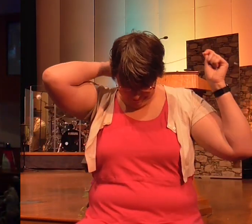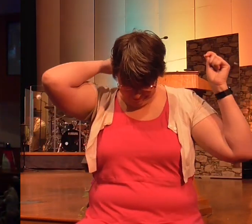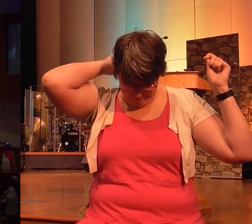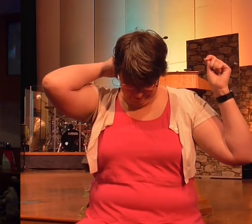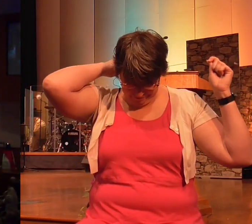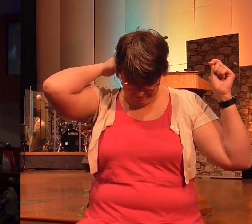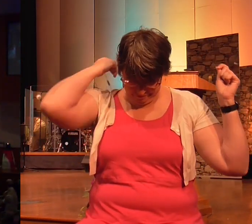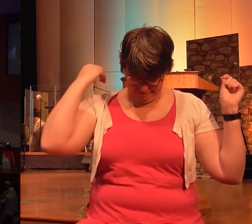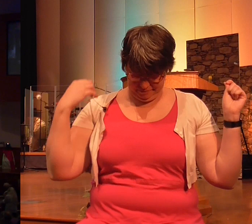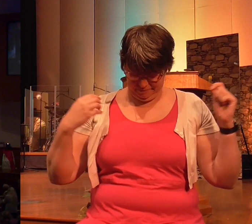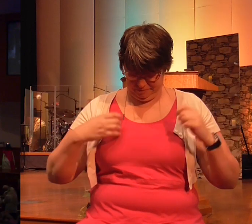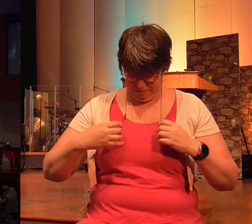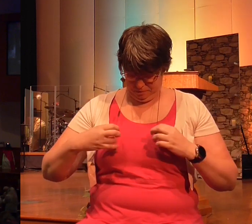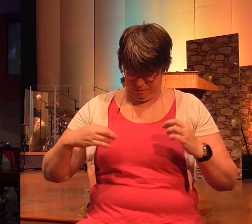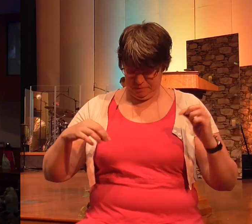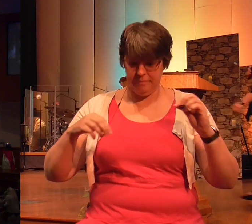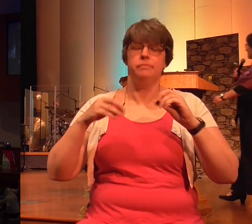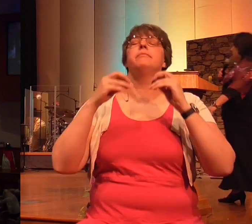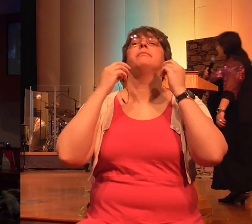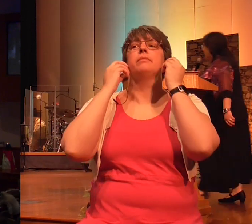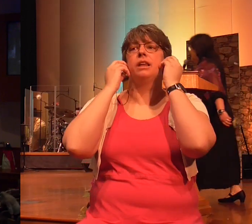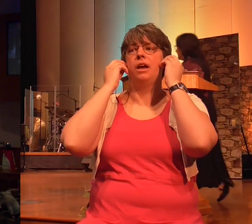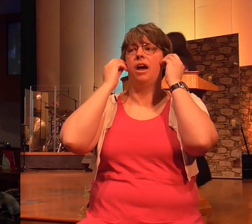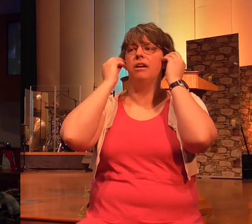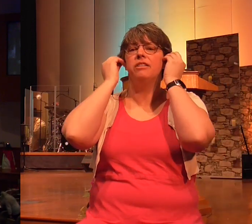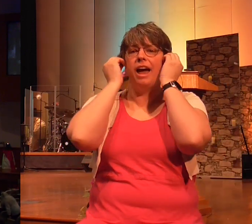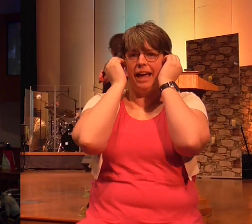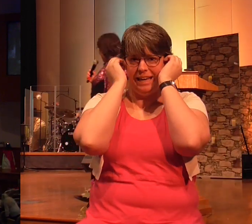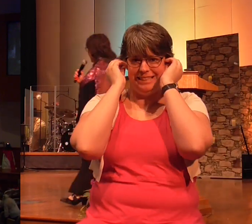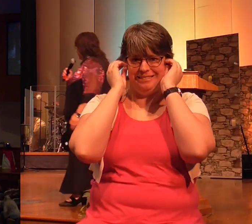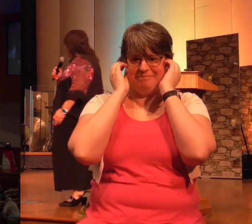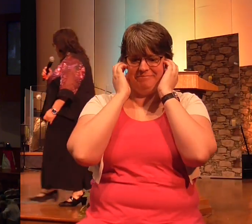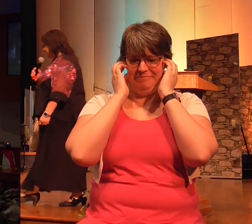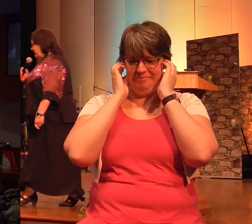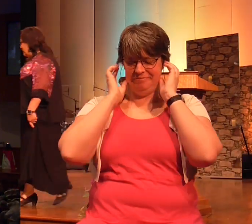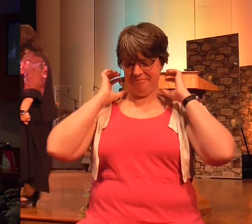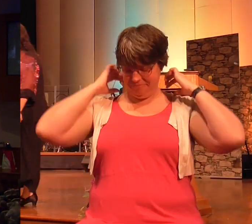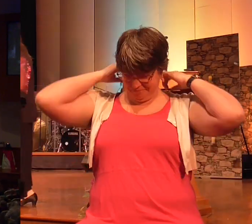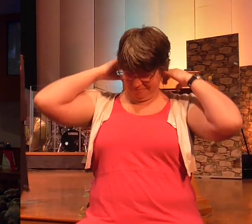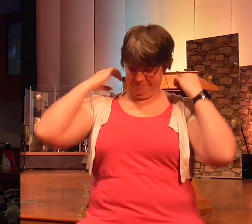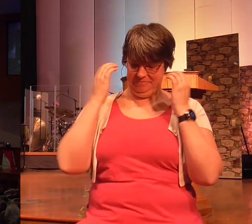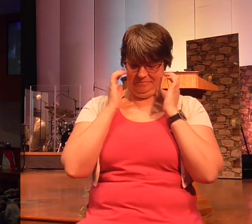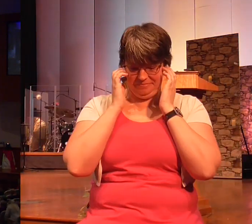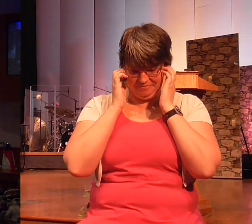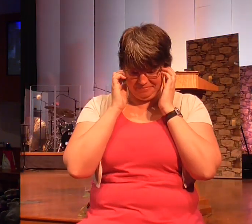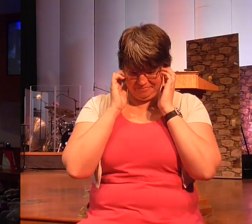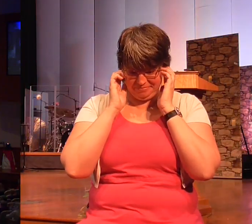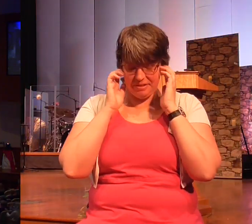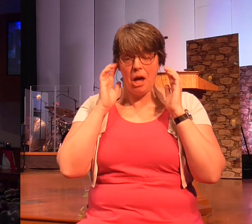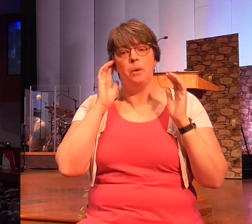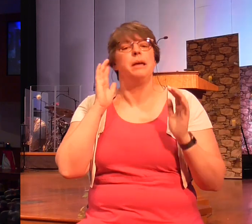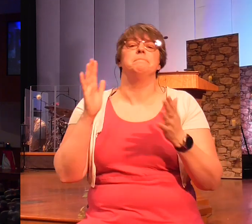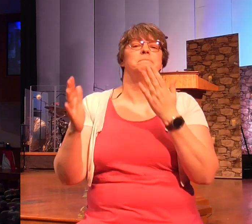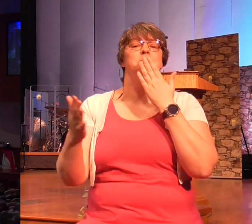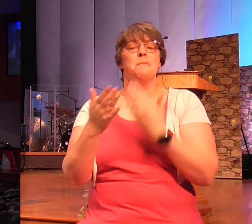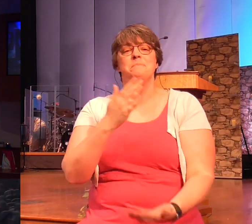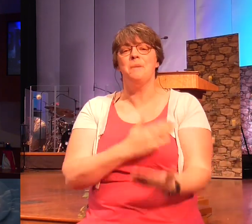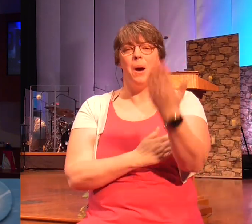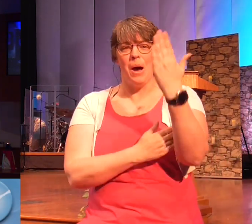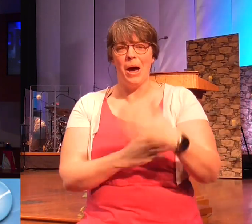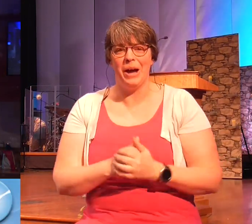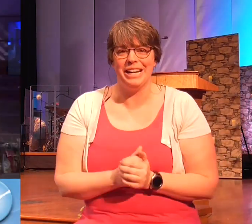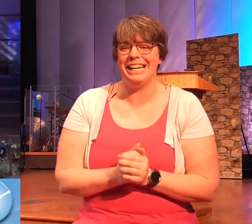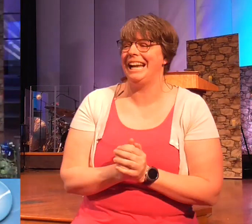Thank you. Thank you, Laura Berman. Yay, wonderful, yes. Good morning, Mile High